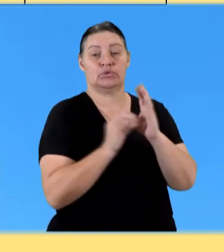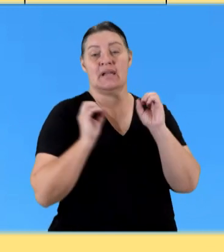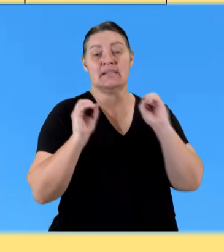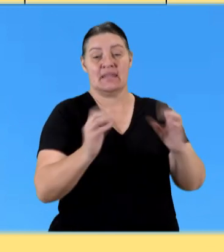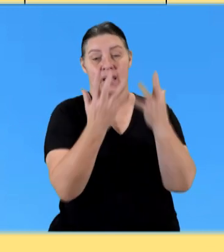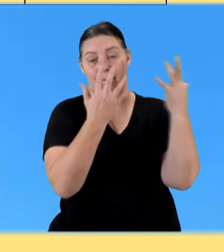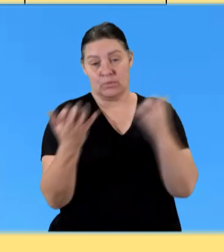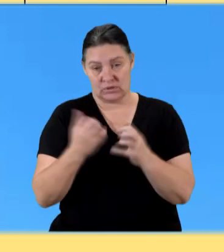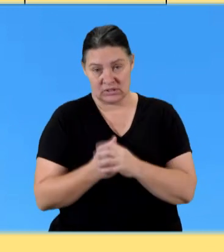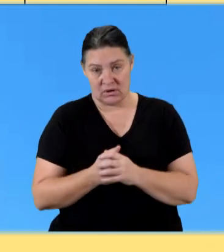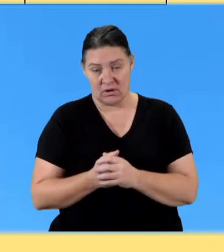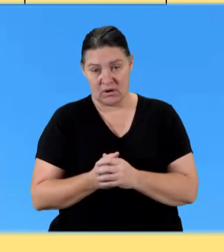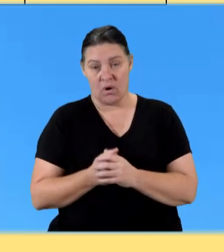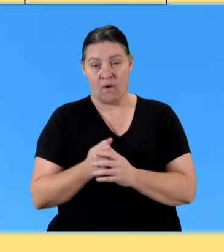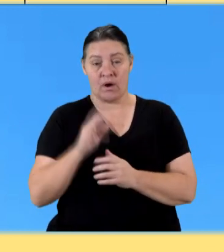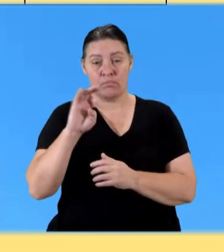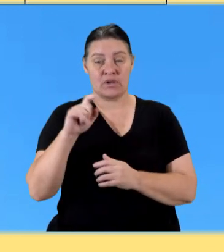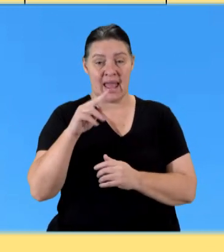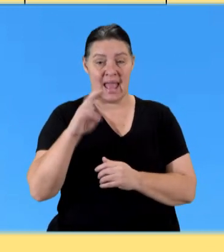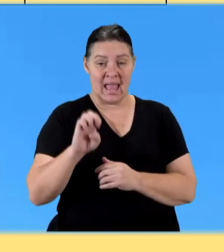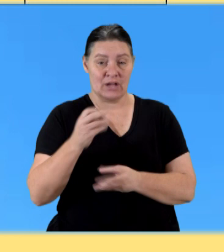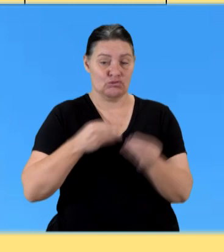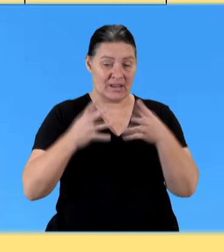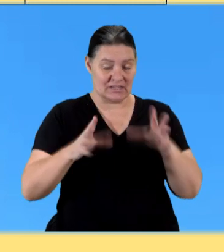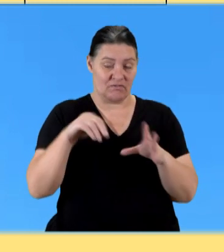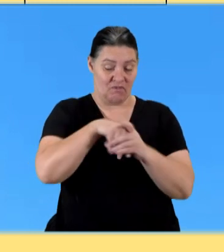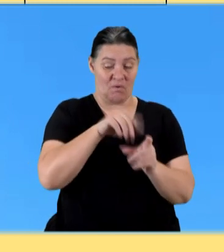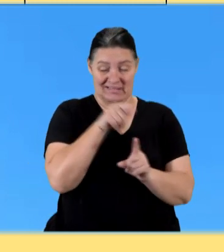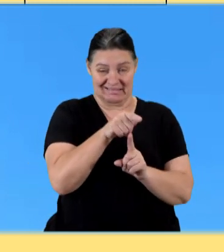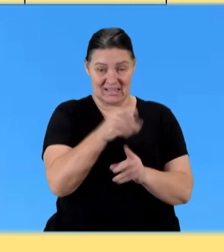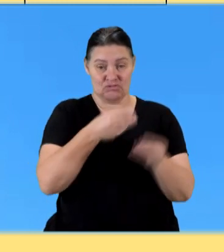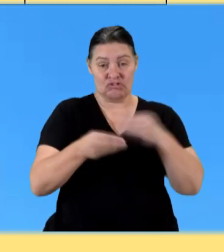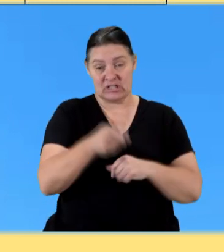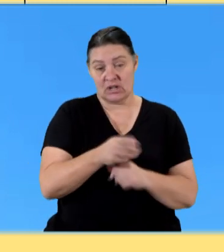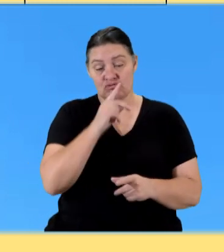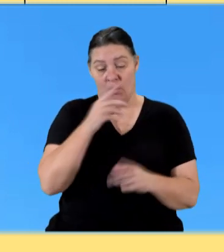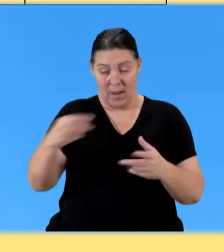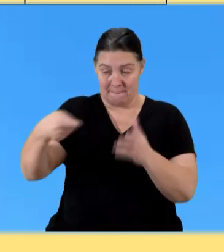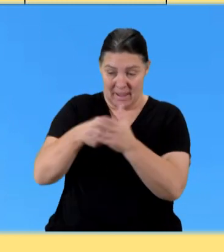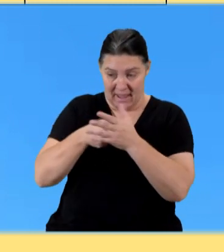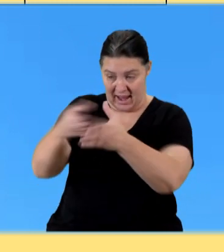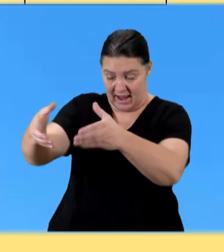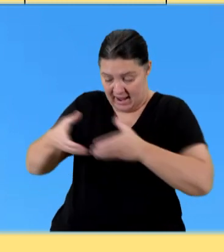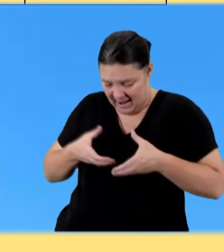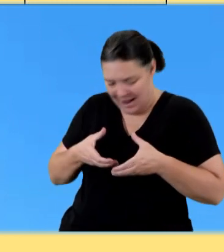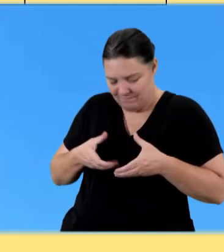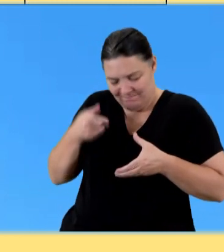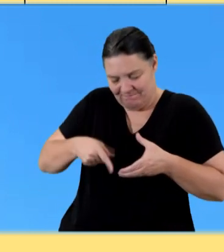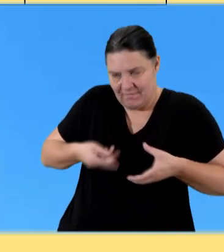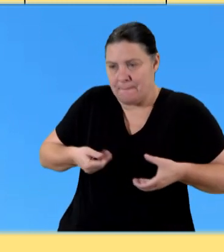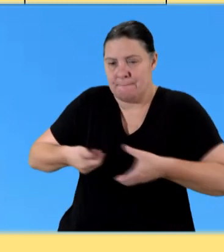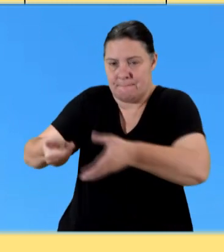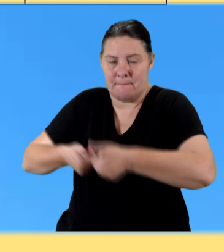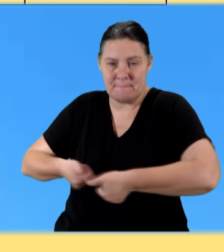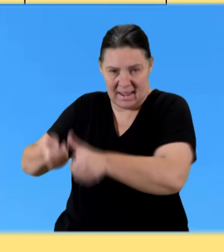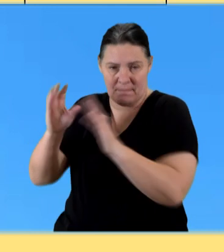has been made in the books of Bushlet Traders for this transaction. So there are returns of 960, however,